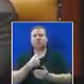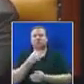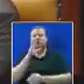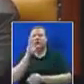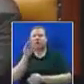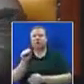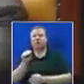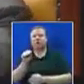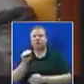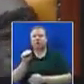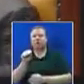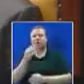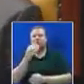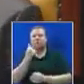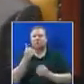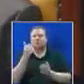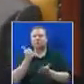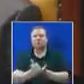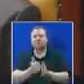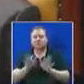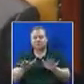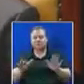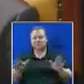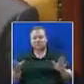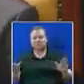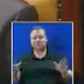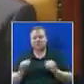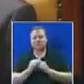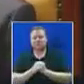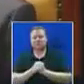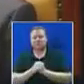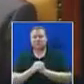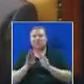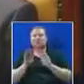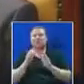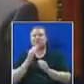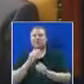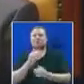Please ask honorable members, please to sit down. Please sit down.